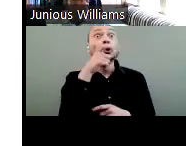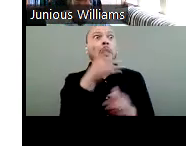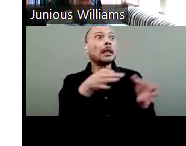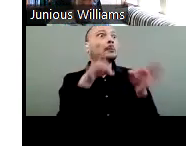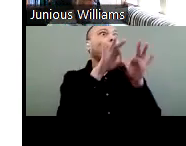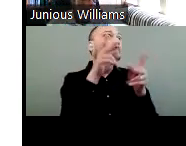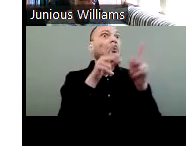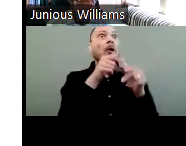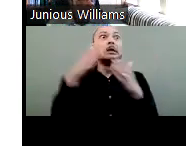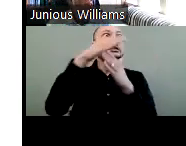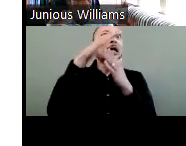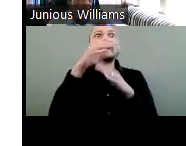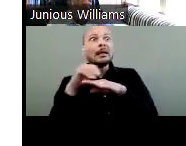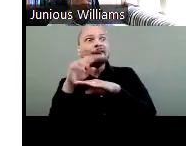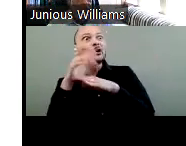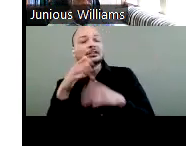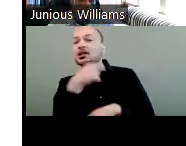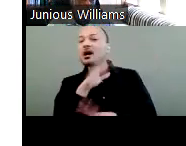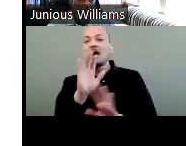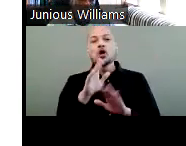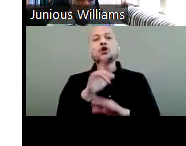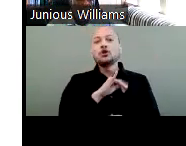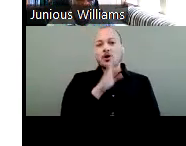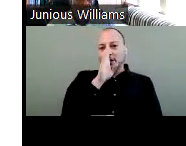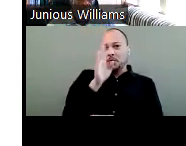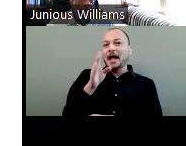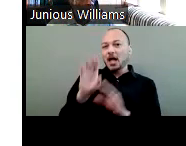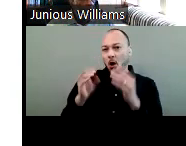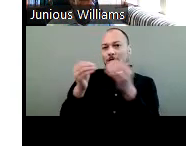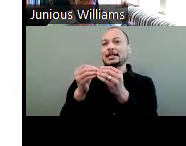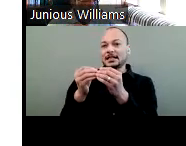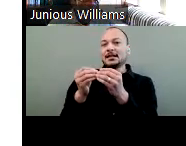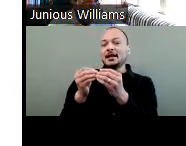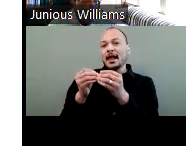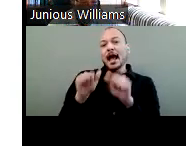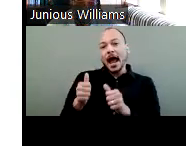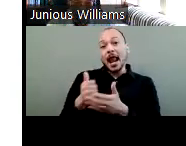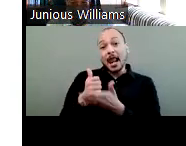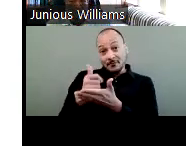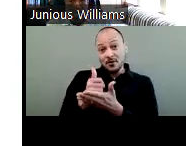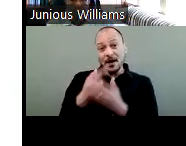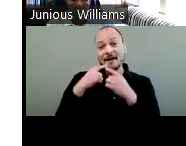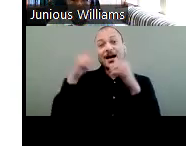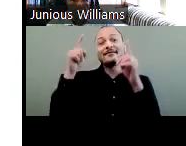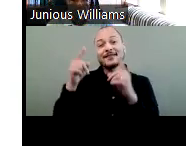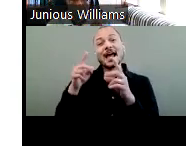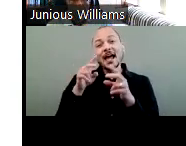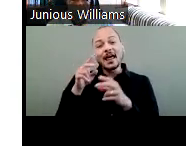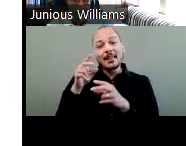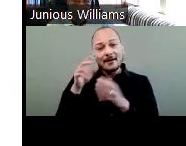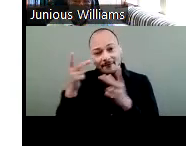the people who are influencers. You're going to some organizations who can help you effectively navigate that work